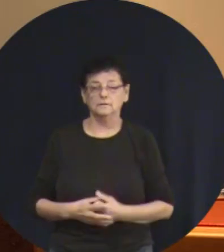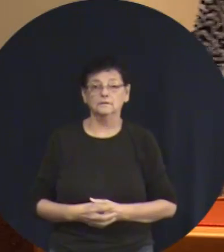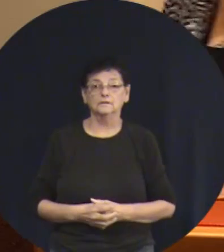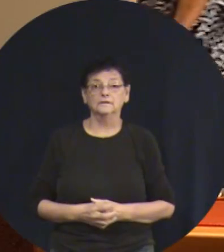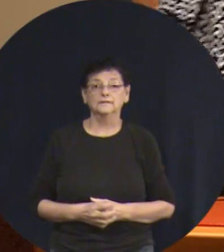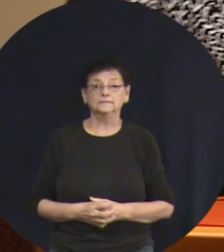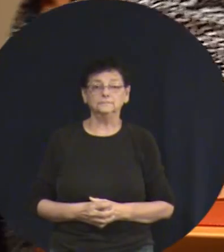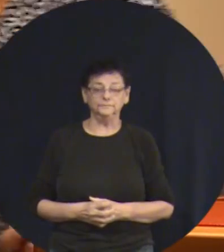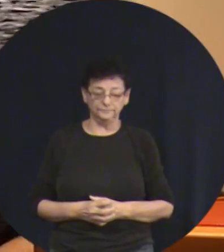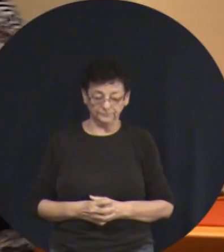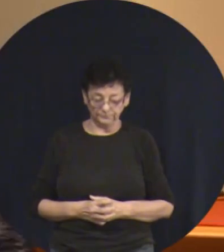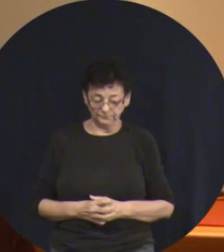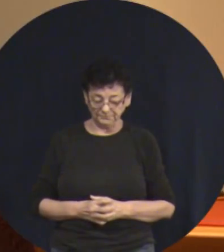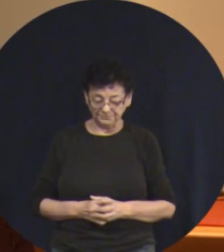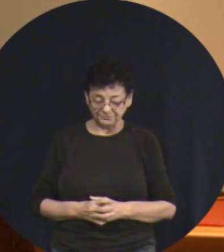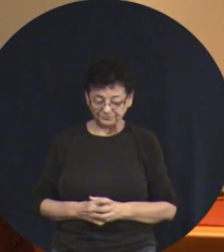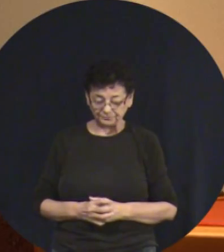Thanks be to God.